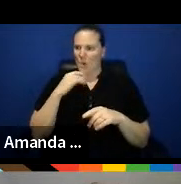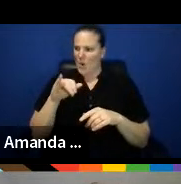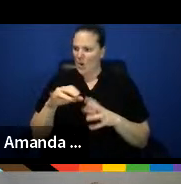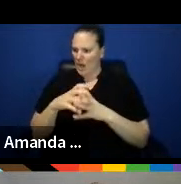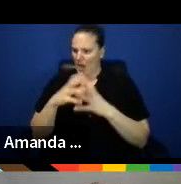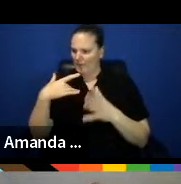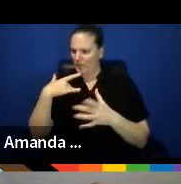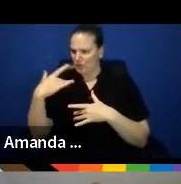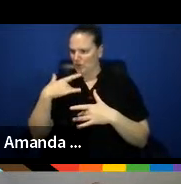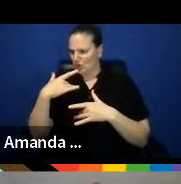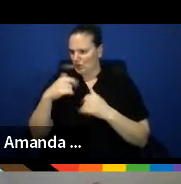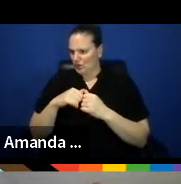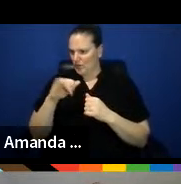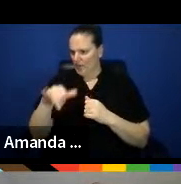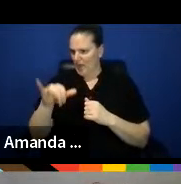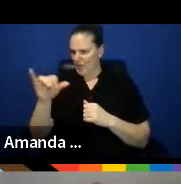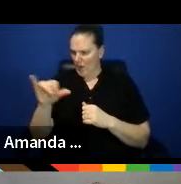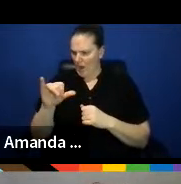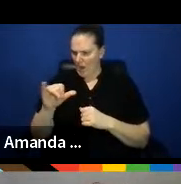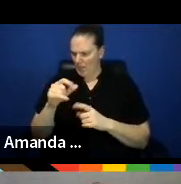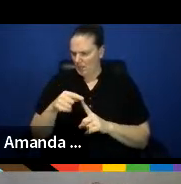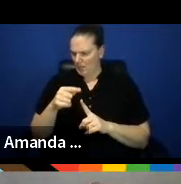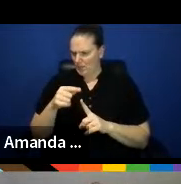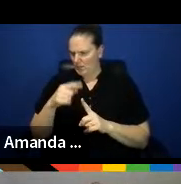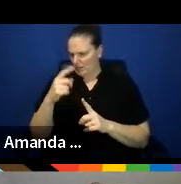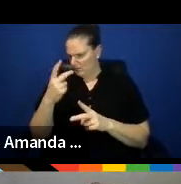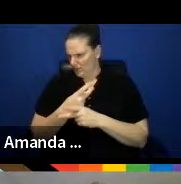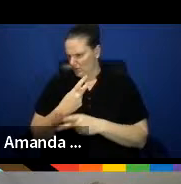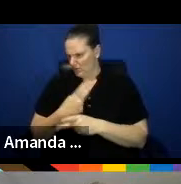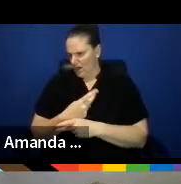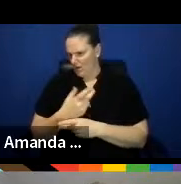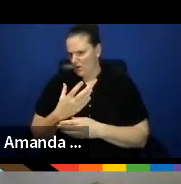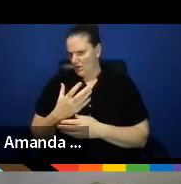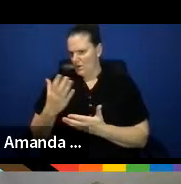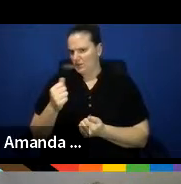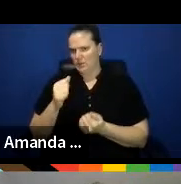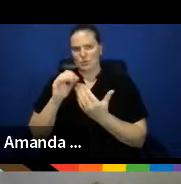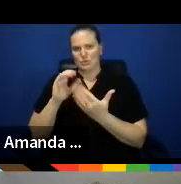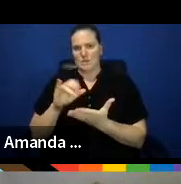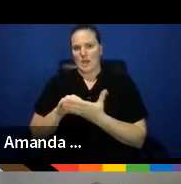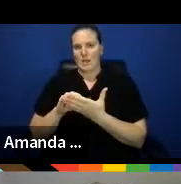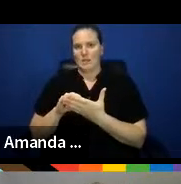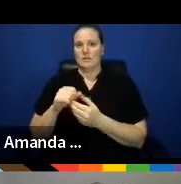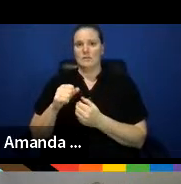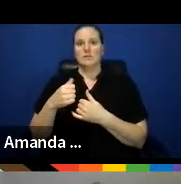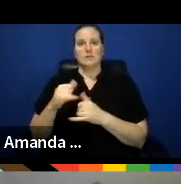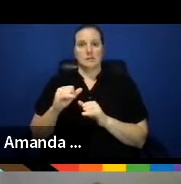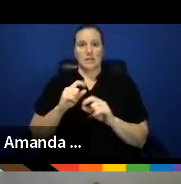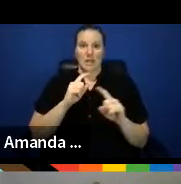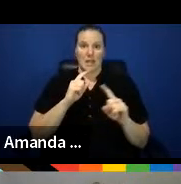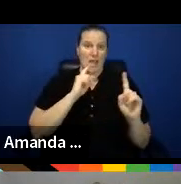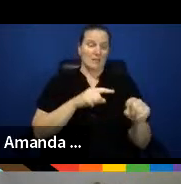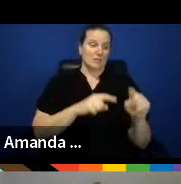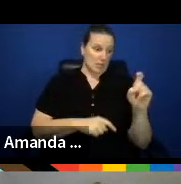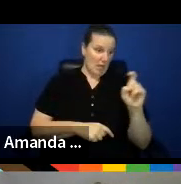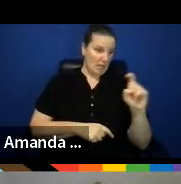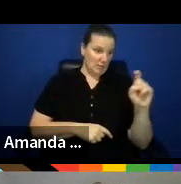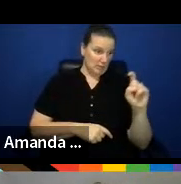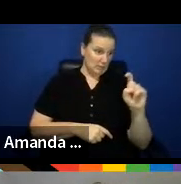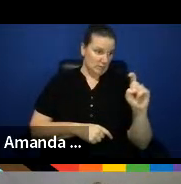lot of concern around issue Y, let's dig in and let's address it. We're still going to answer issue